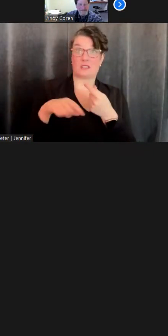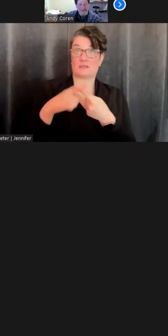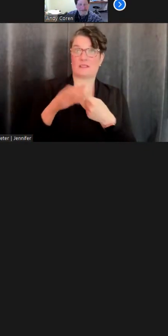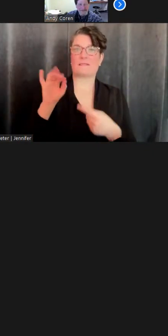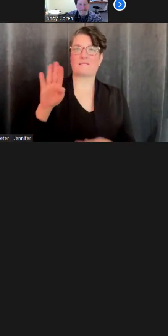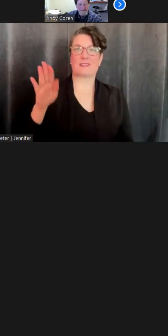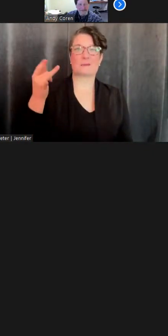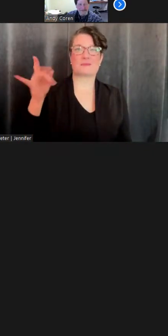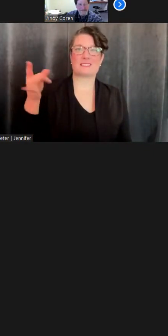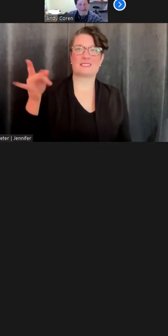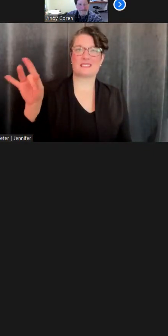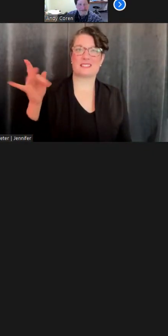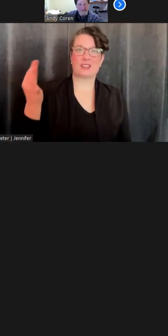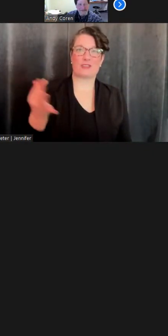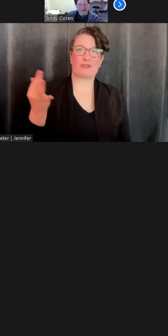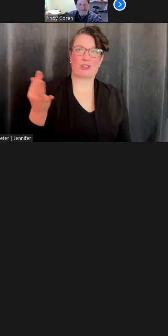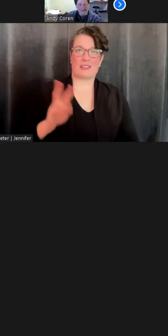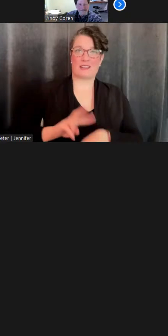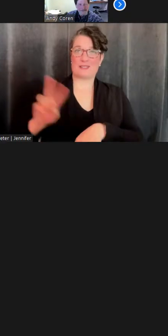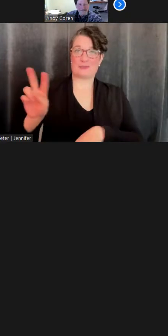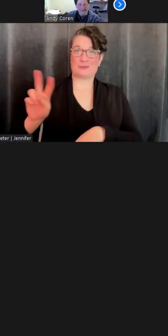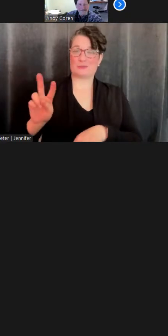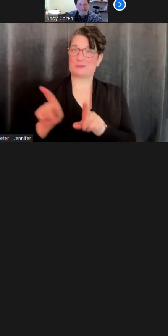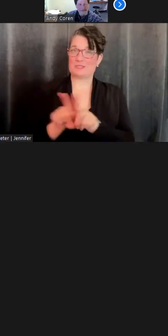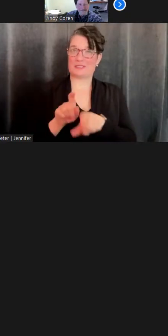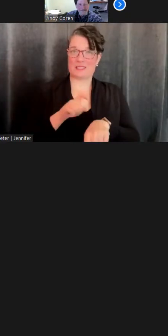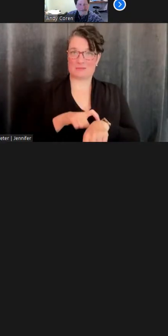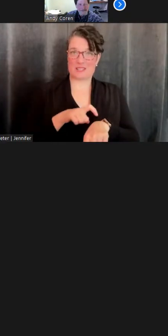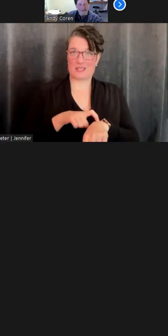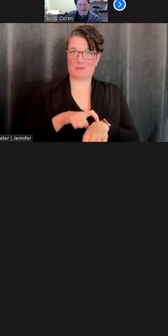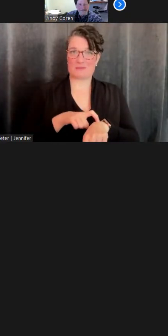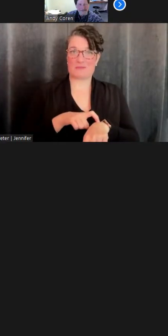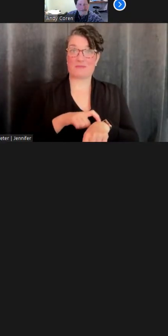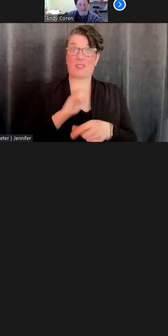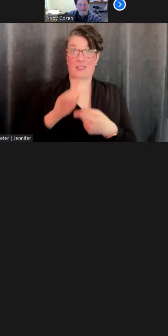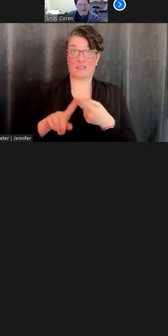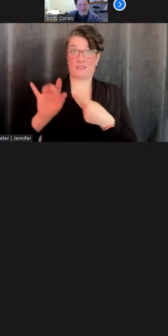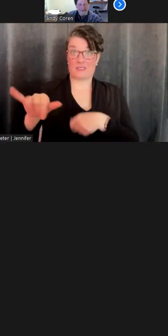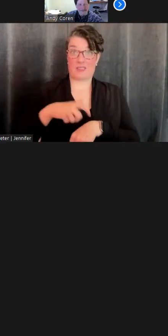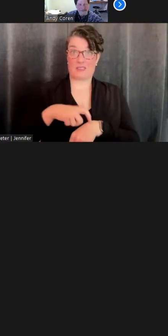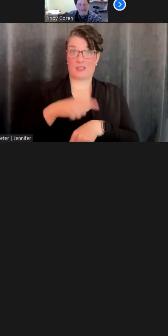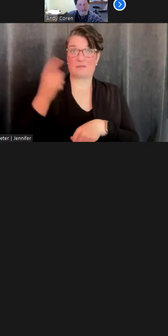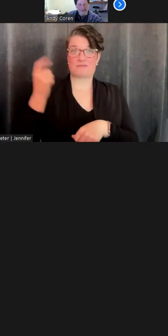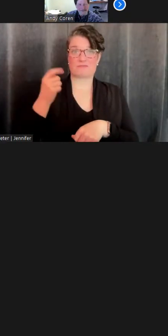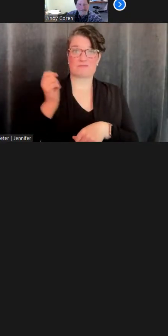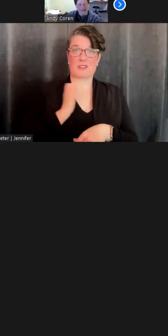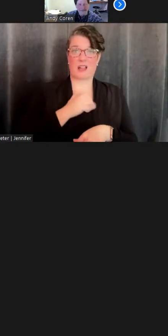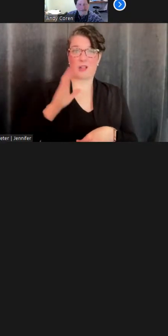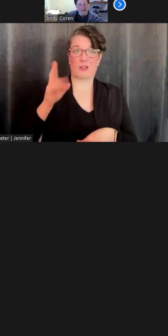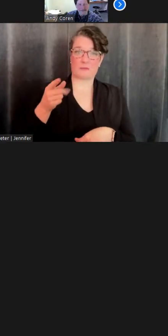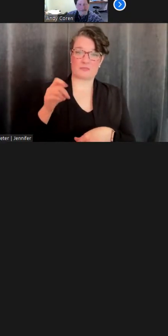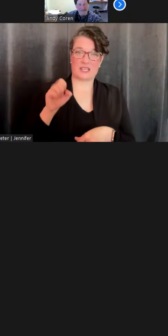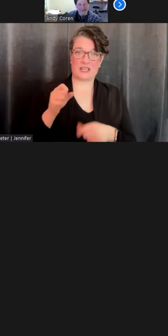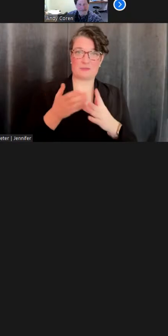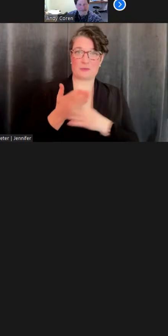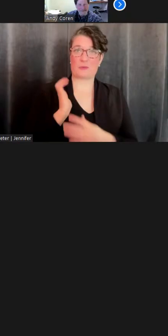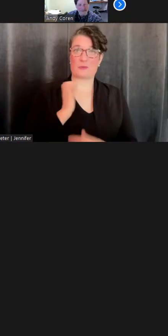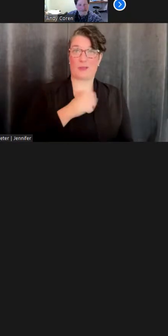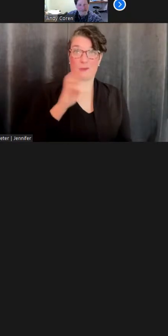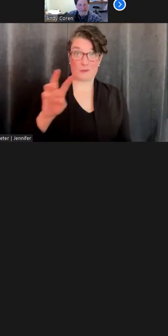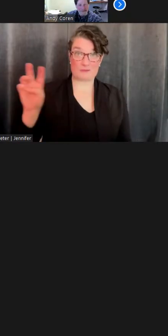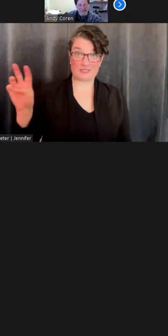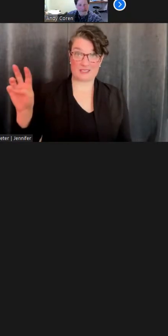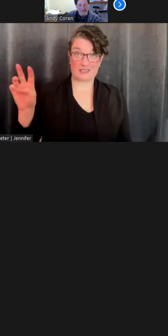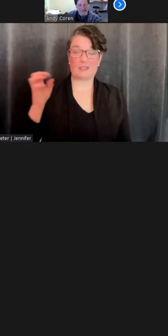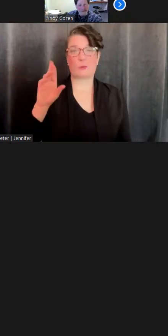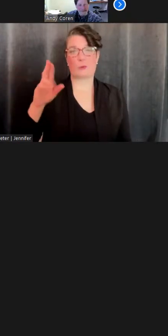18th, Friday at 2 p.m. at the same time. And in the meantime, you can get our updates on Mendocino County's website or the public